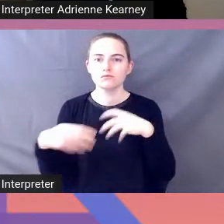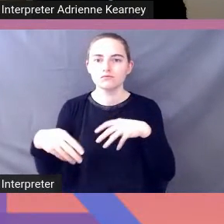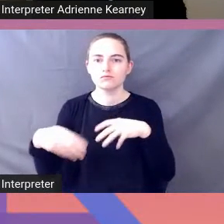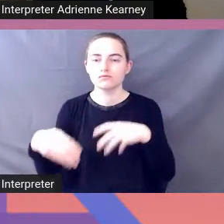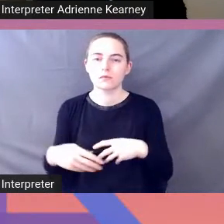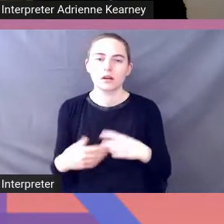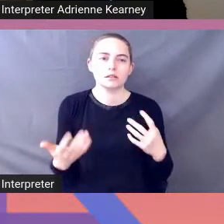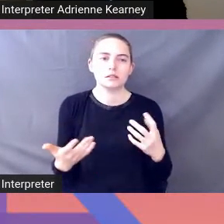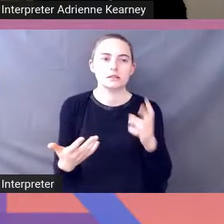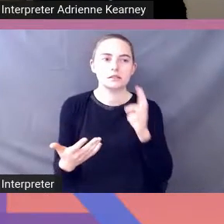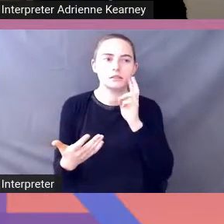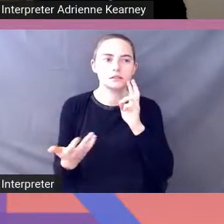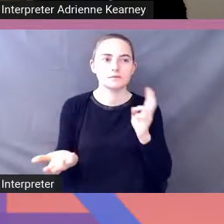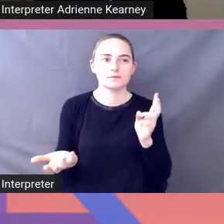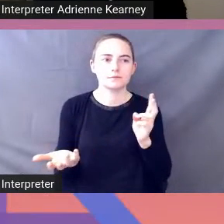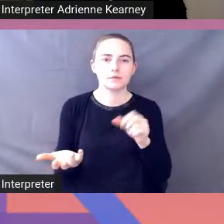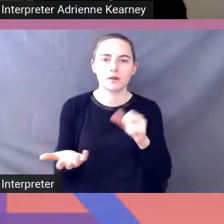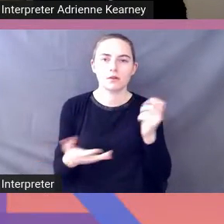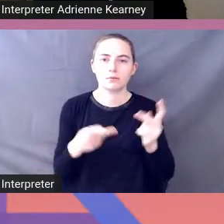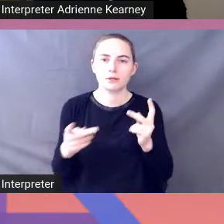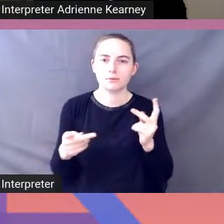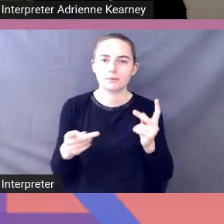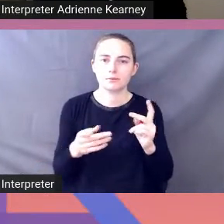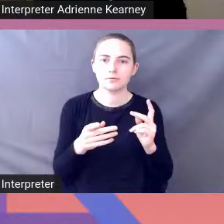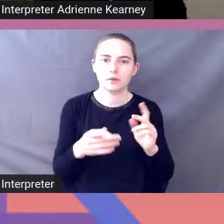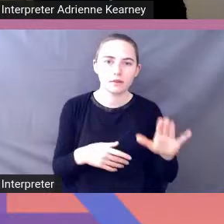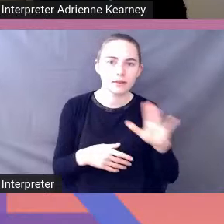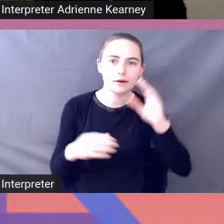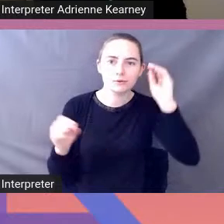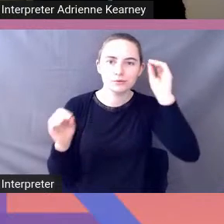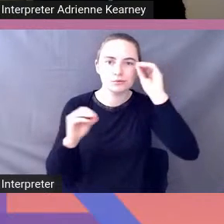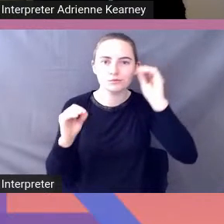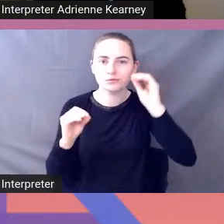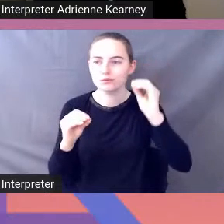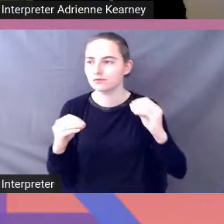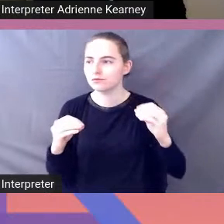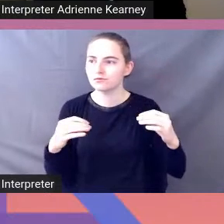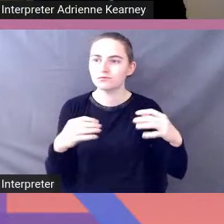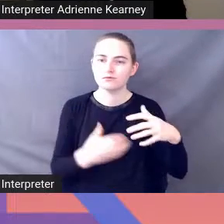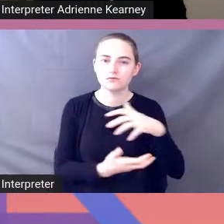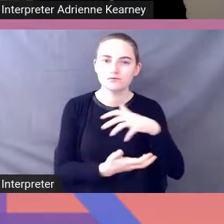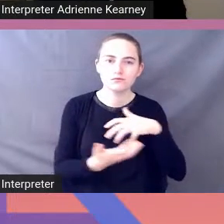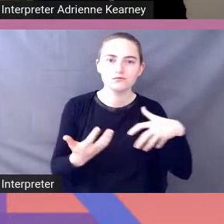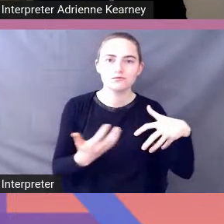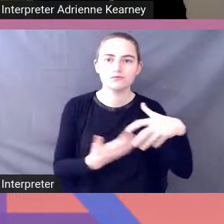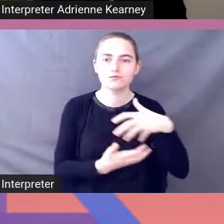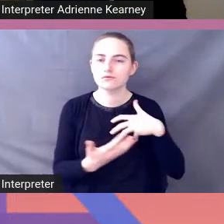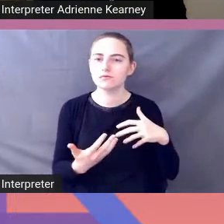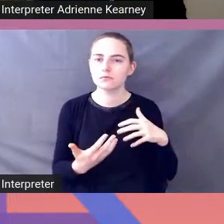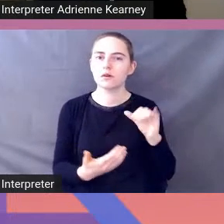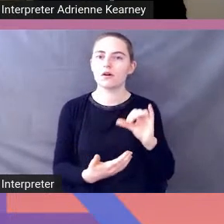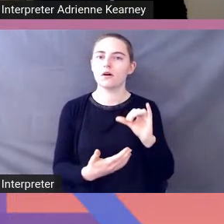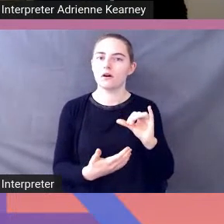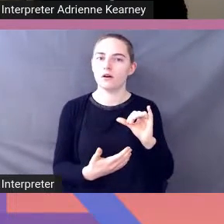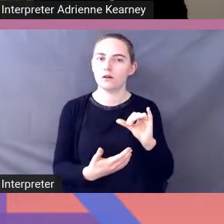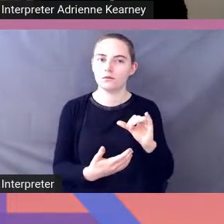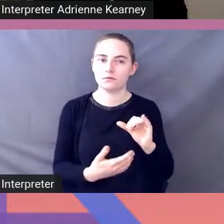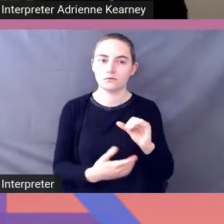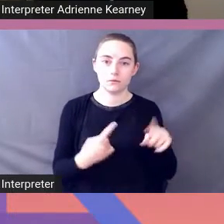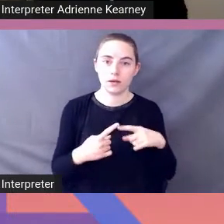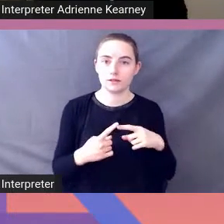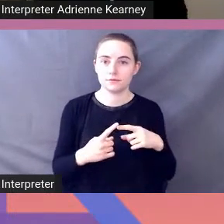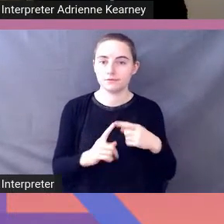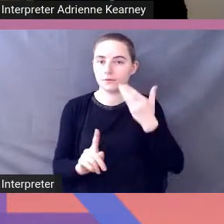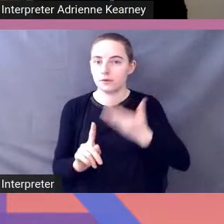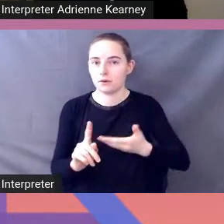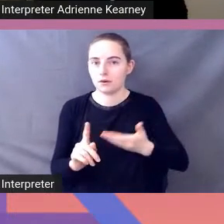Because I would say that like it can be a big problem when you go out of your way to ask Black people or Black women or Black trans women